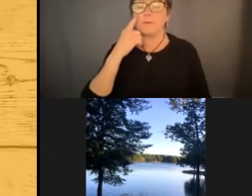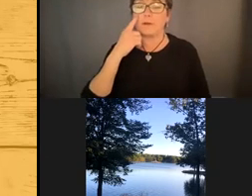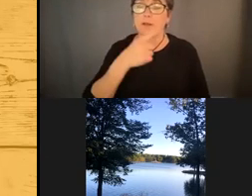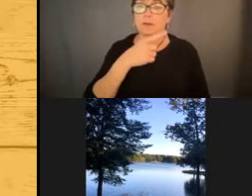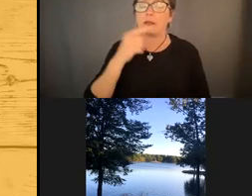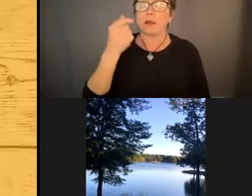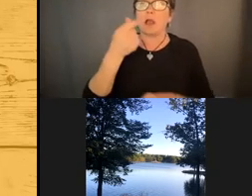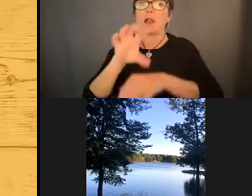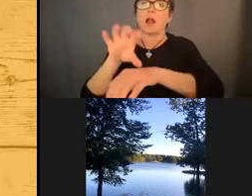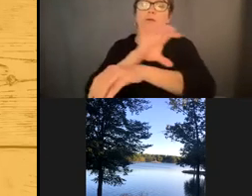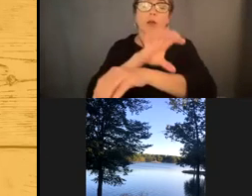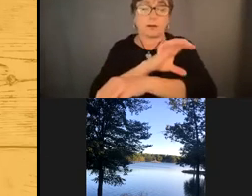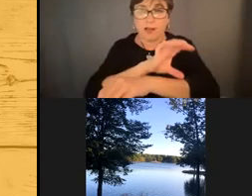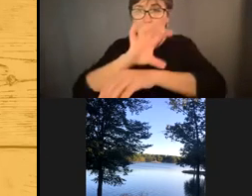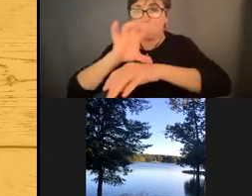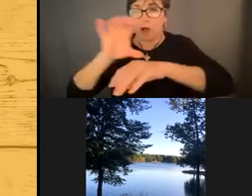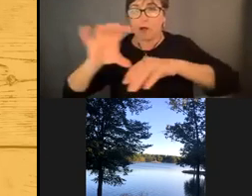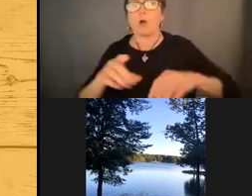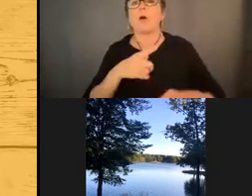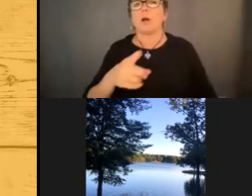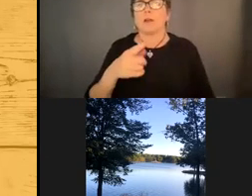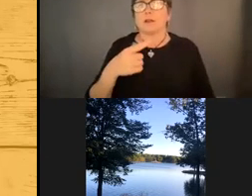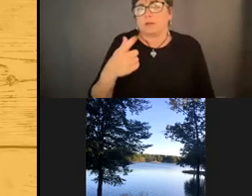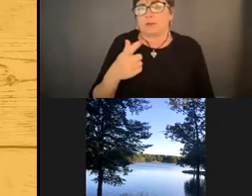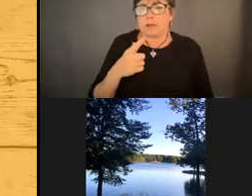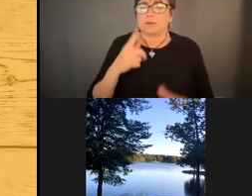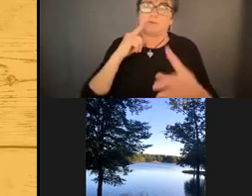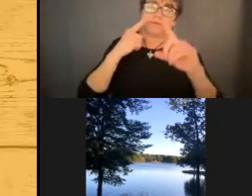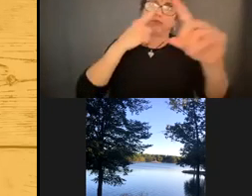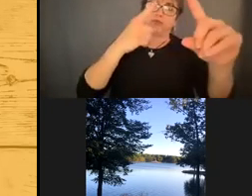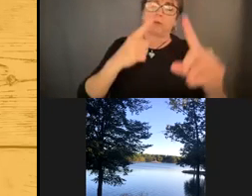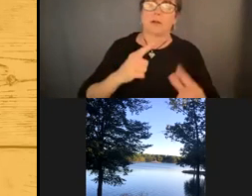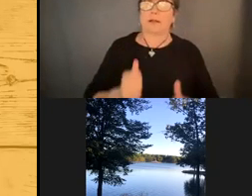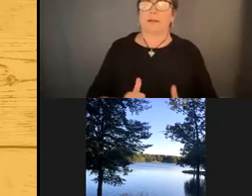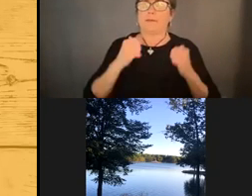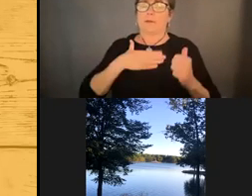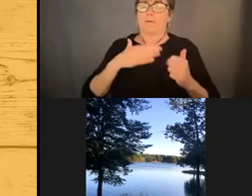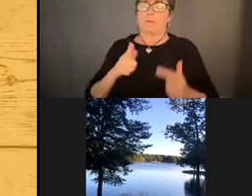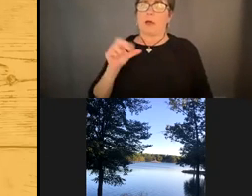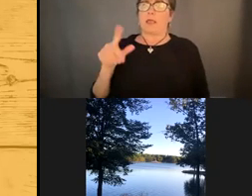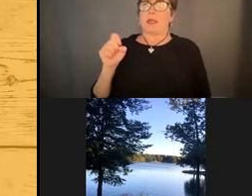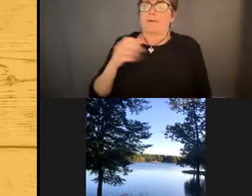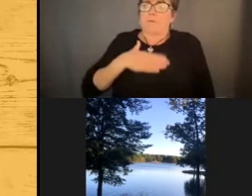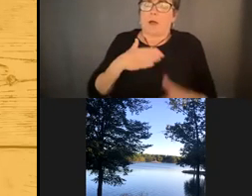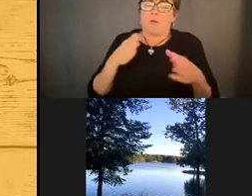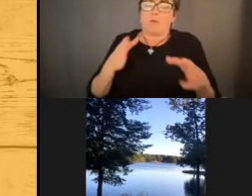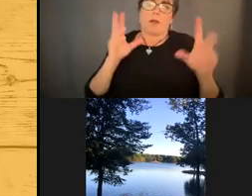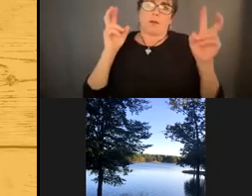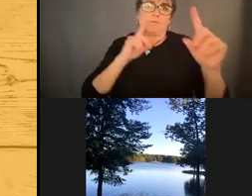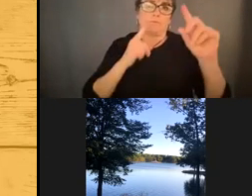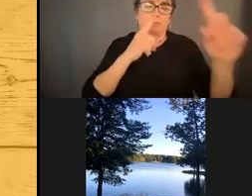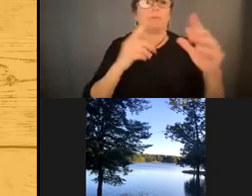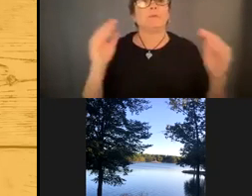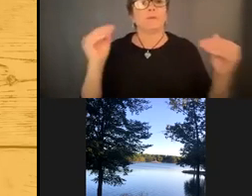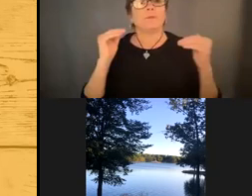so powering transition and living my life my way. Next slide, please. So like